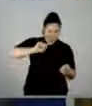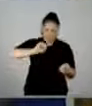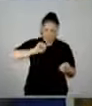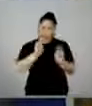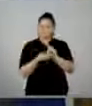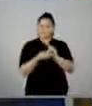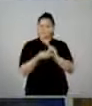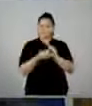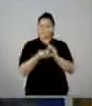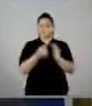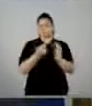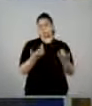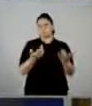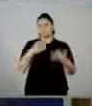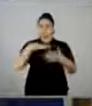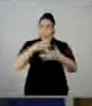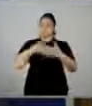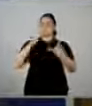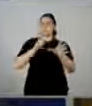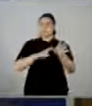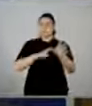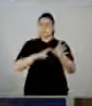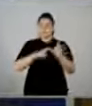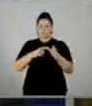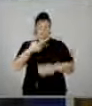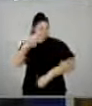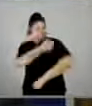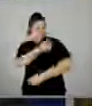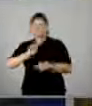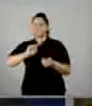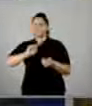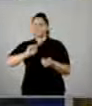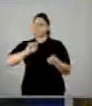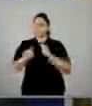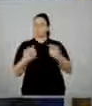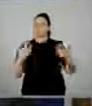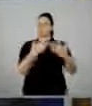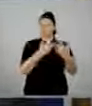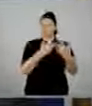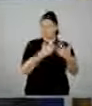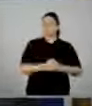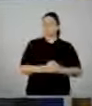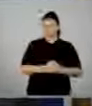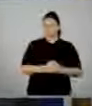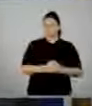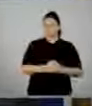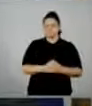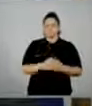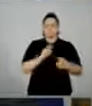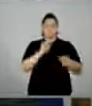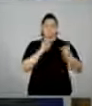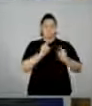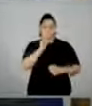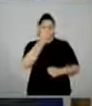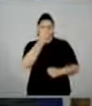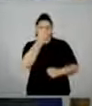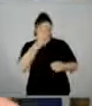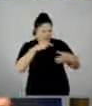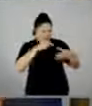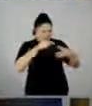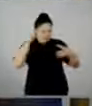drifts so much, we need to bring in a new flu vaccine. Sometimes it's got four components. Sometimes one changes. In a bad year, two or